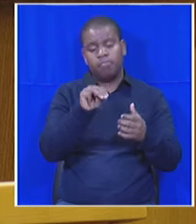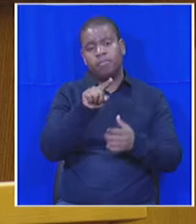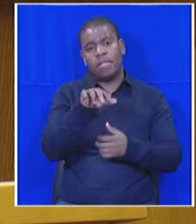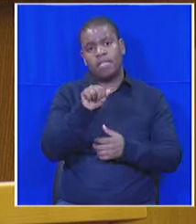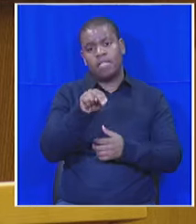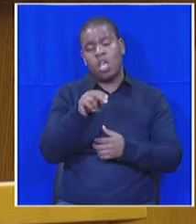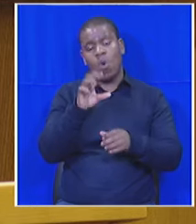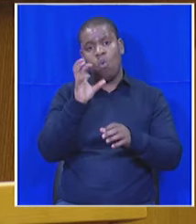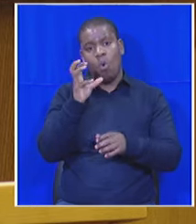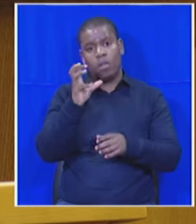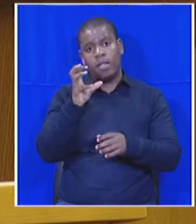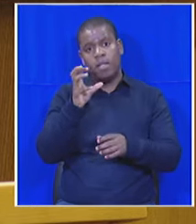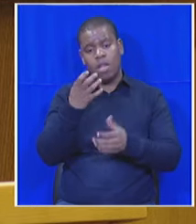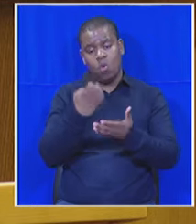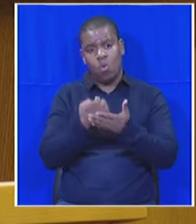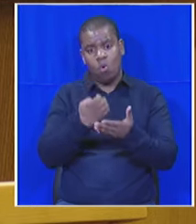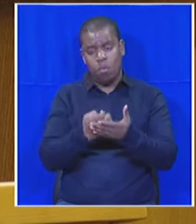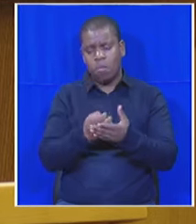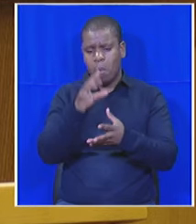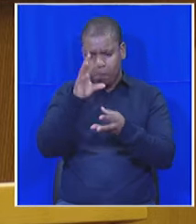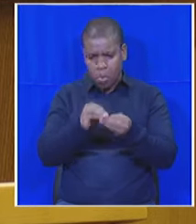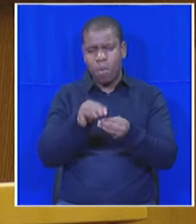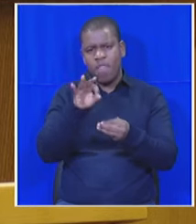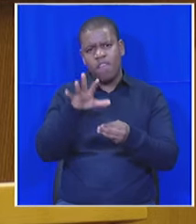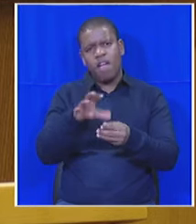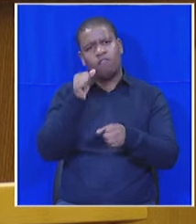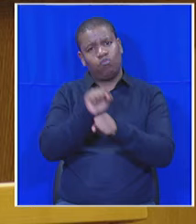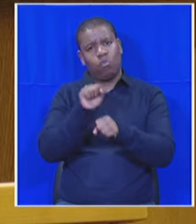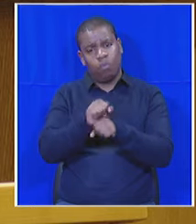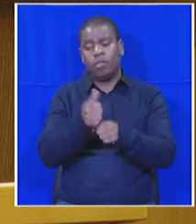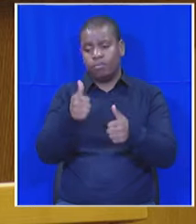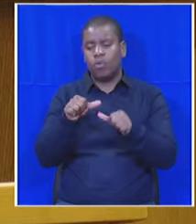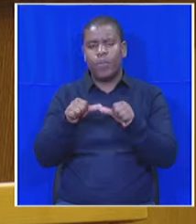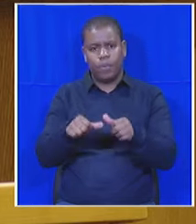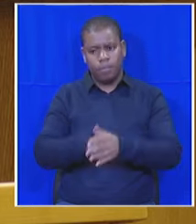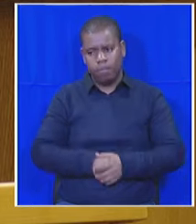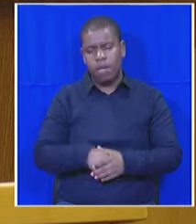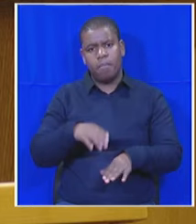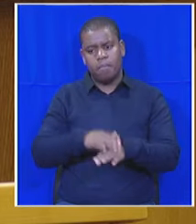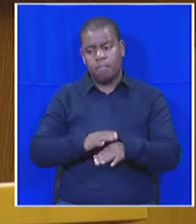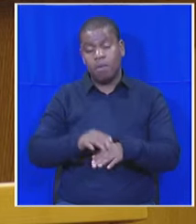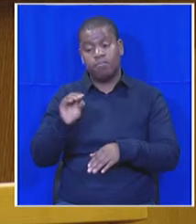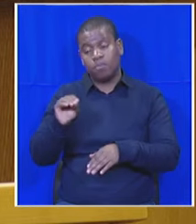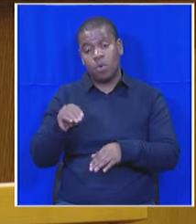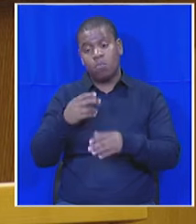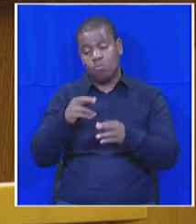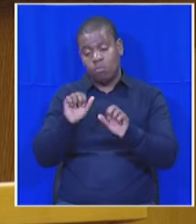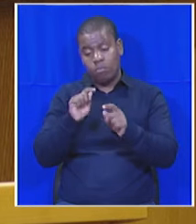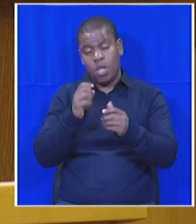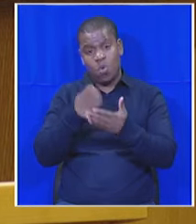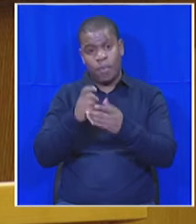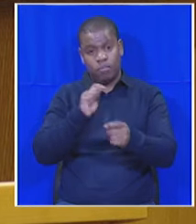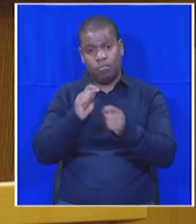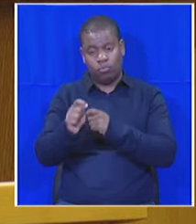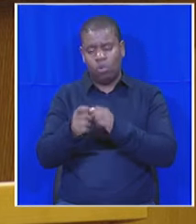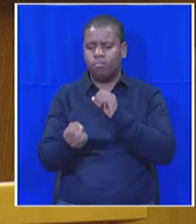inadequate to create the 30,000 jobs envisaged. Hence, economic development and the so-called radical economic transformation will